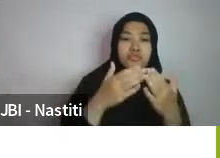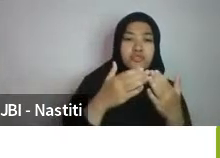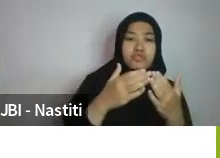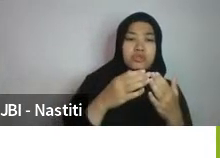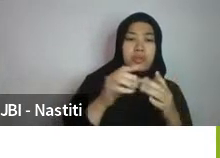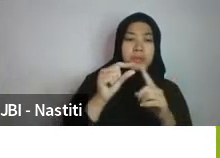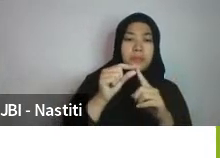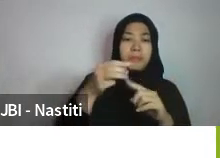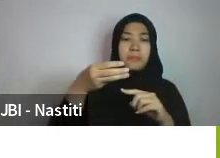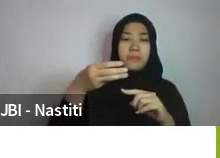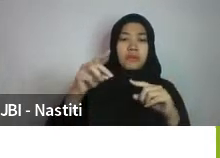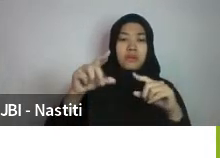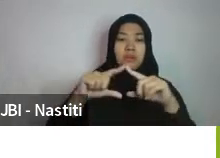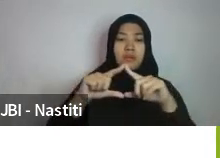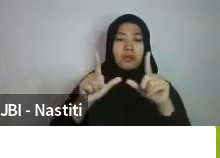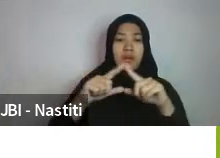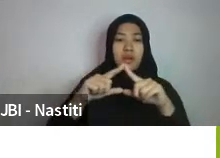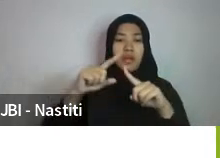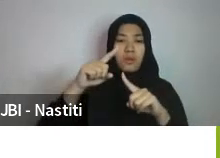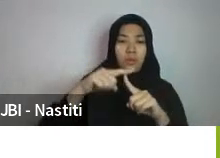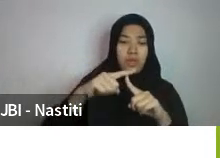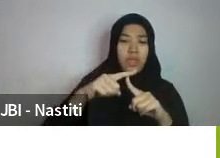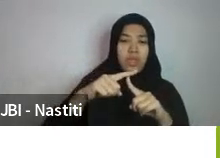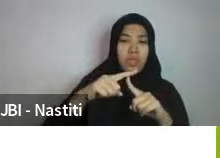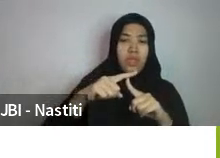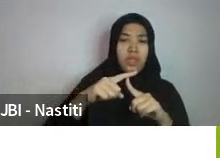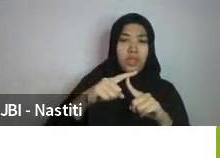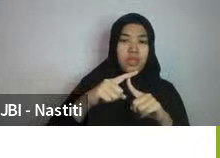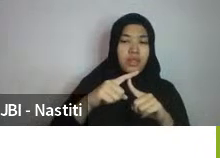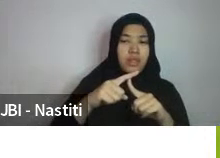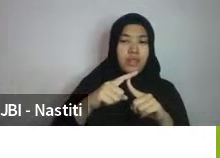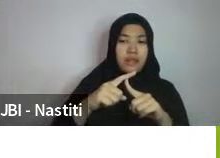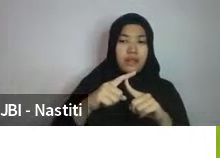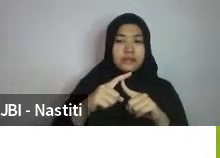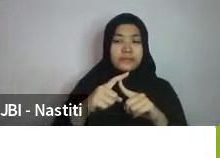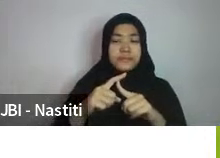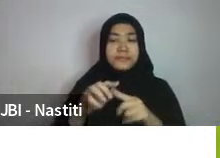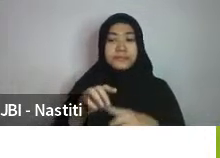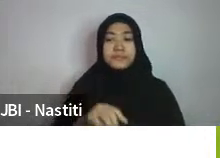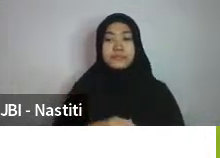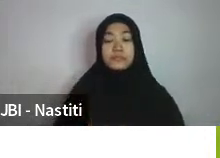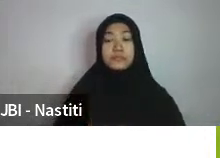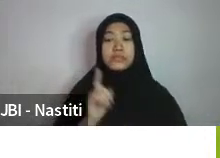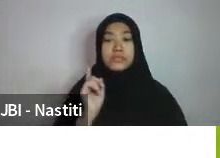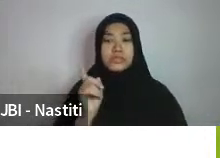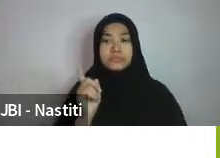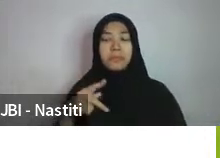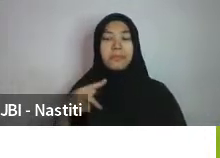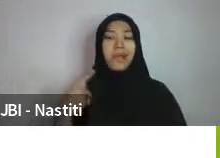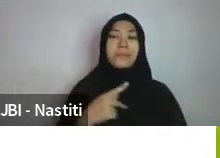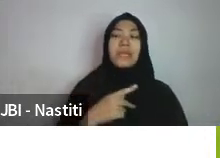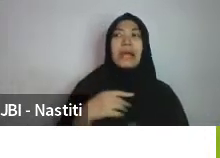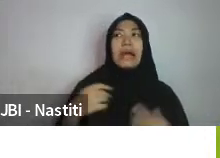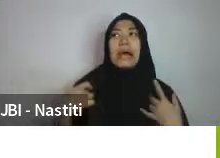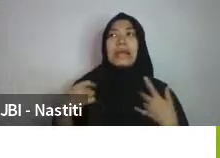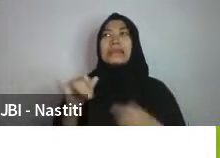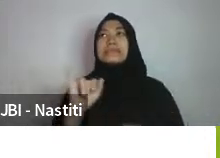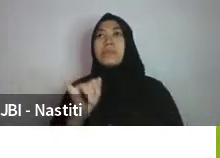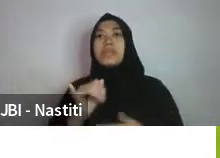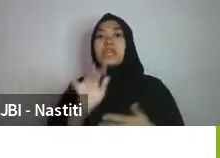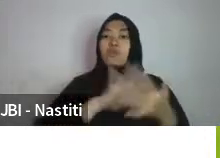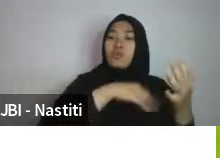with autism and intellectual disability. But just to generalise, we,